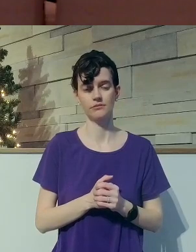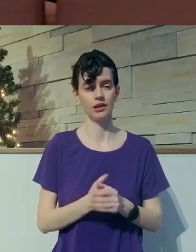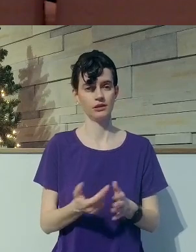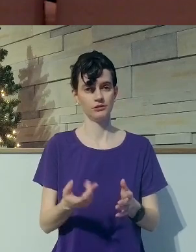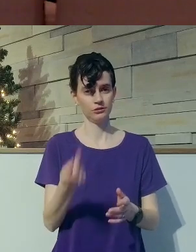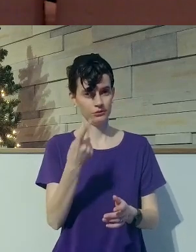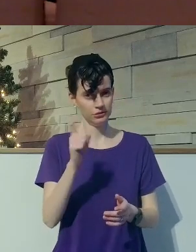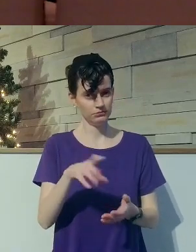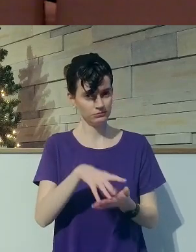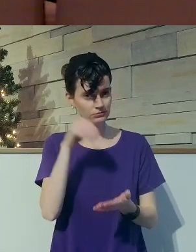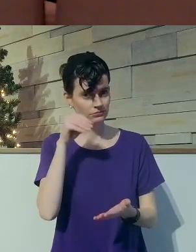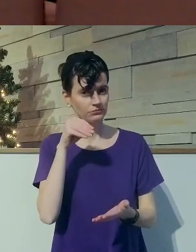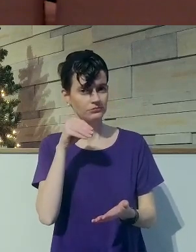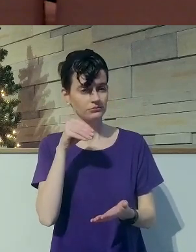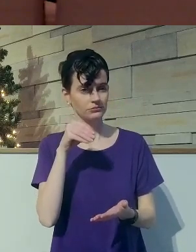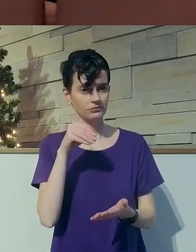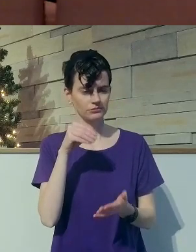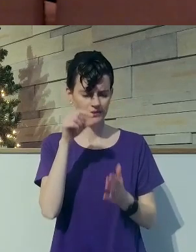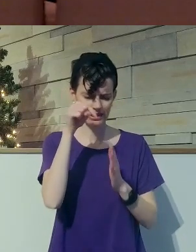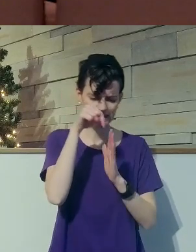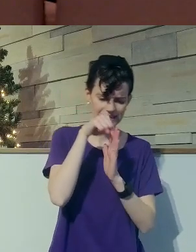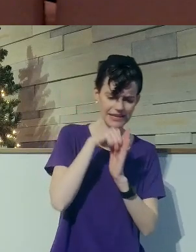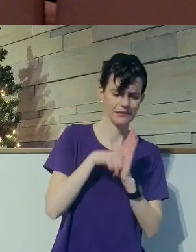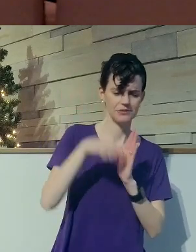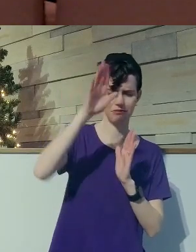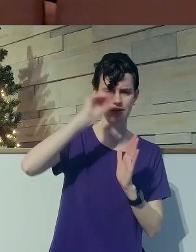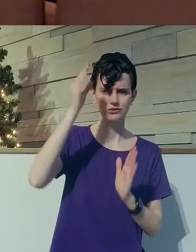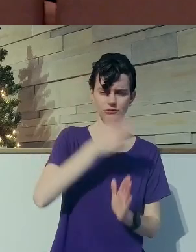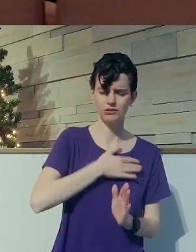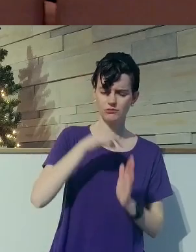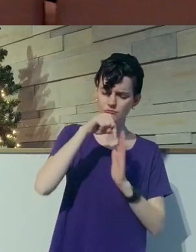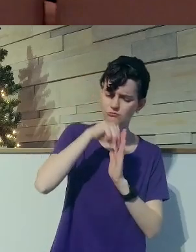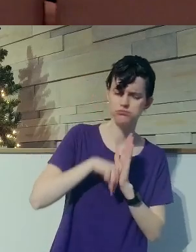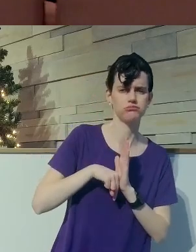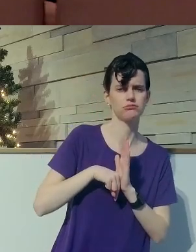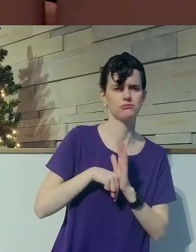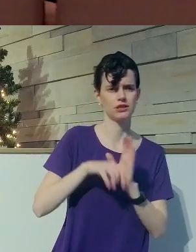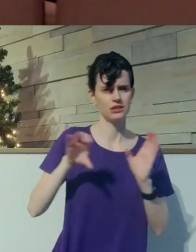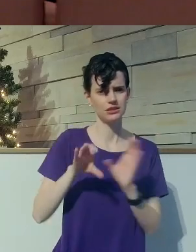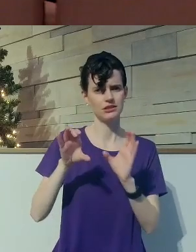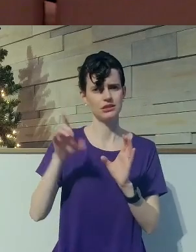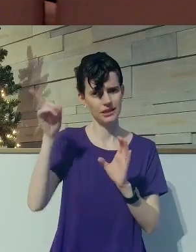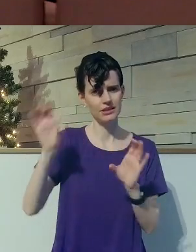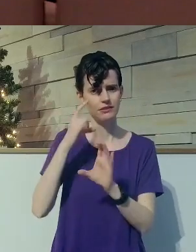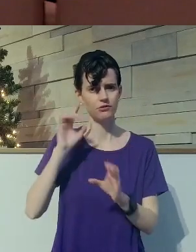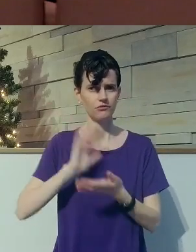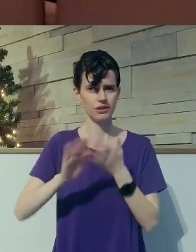Folks, we need to learn the depths of God's grace and what He did to forgive us,